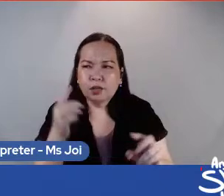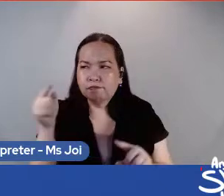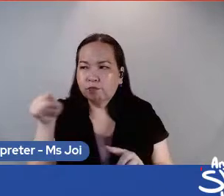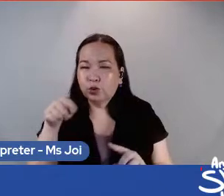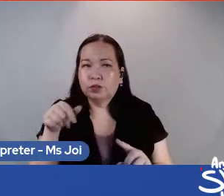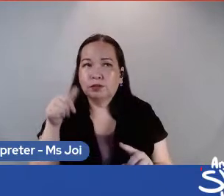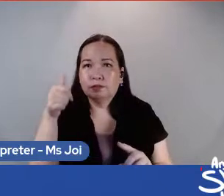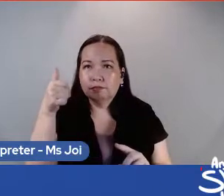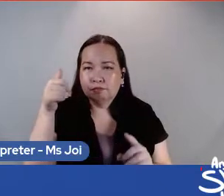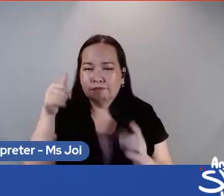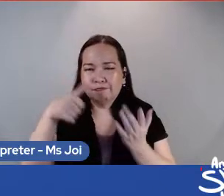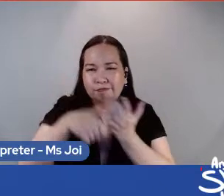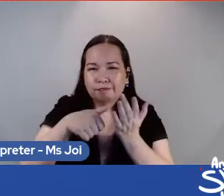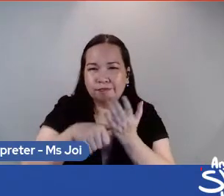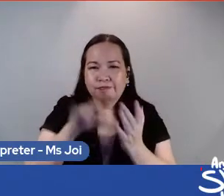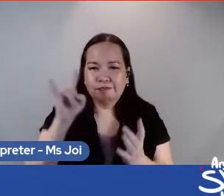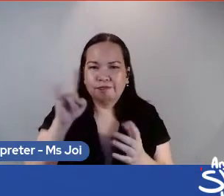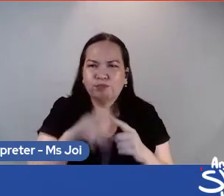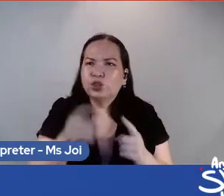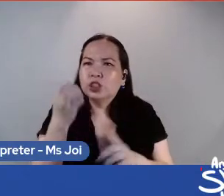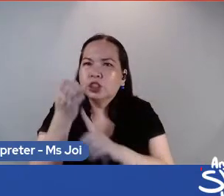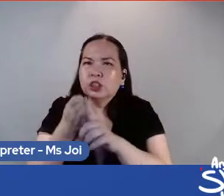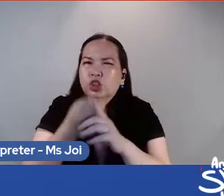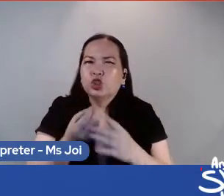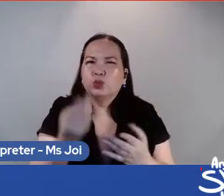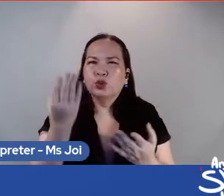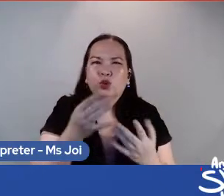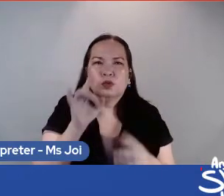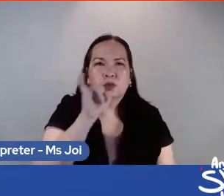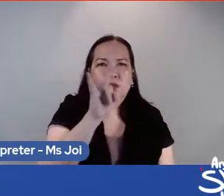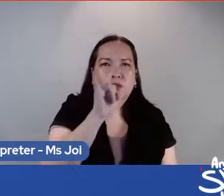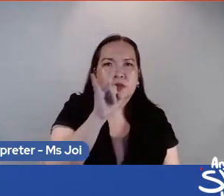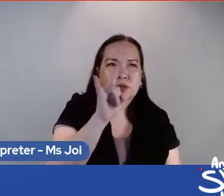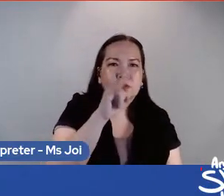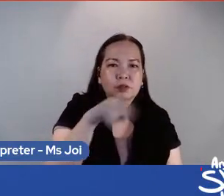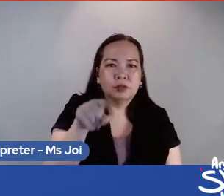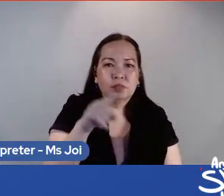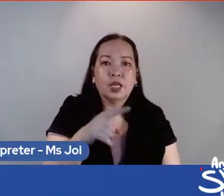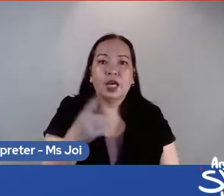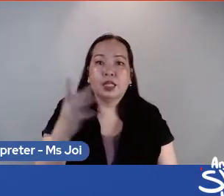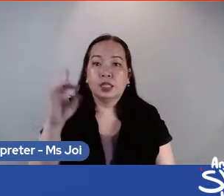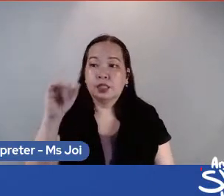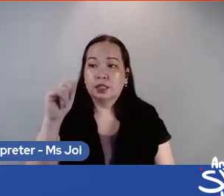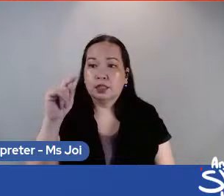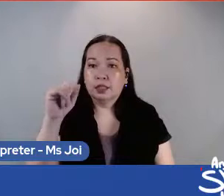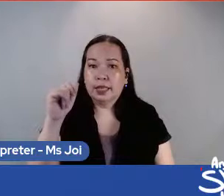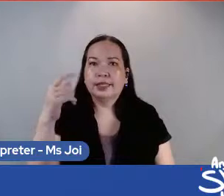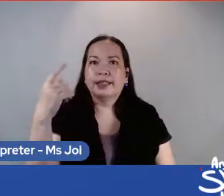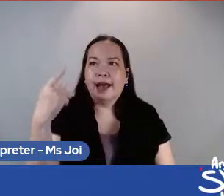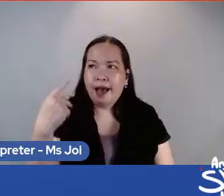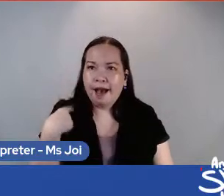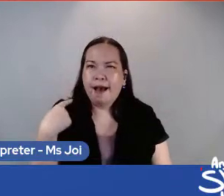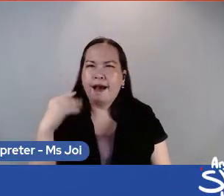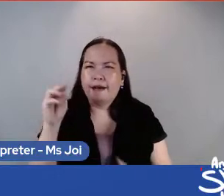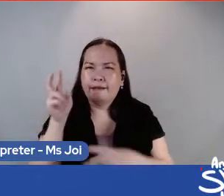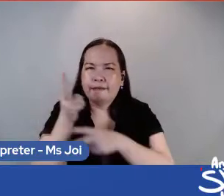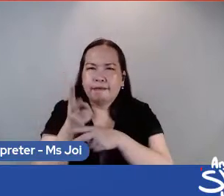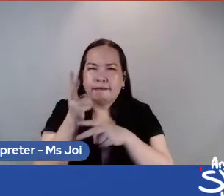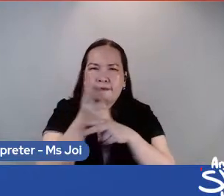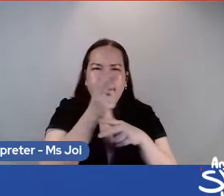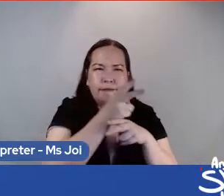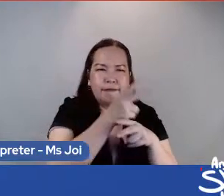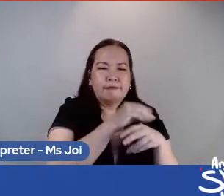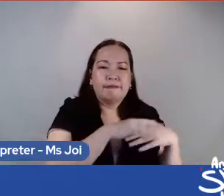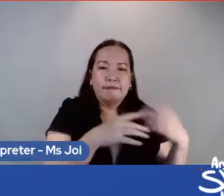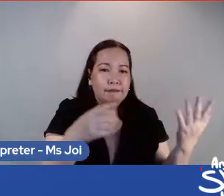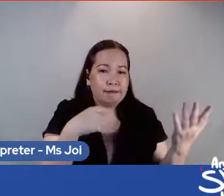advertising on mainstream media mostly, and data can be accessed through monitors. We can see, based on